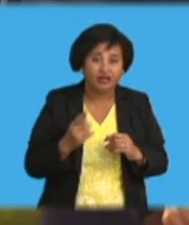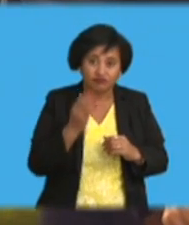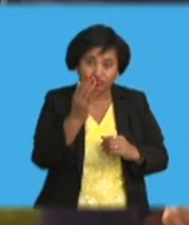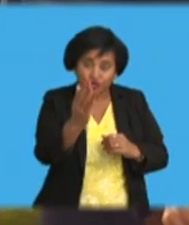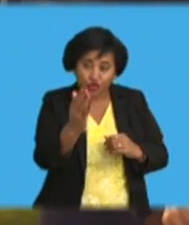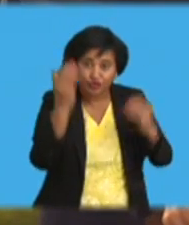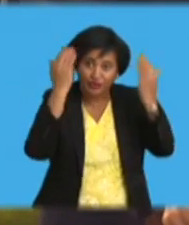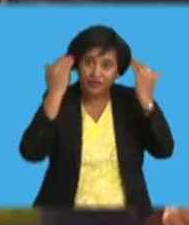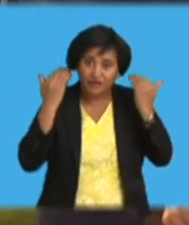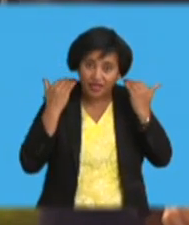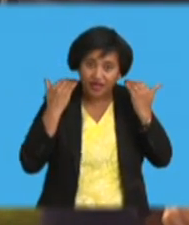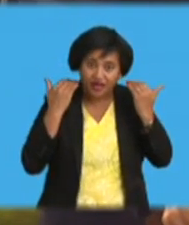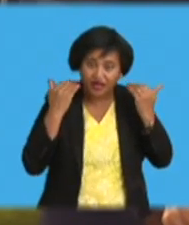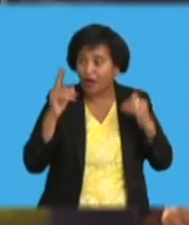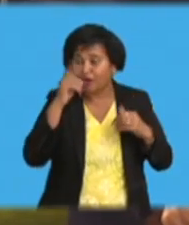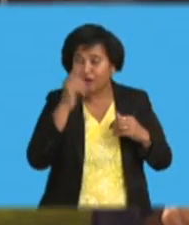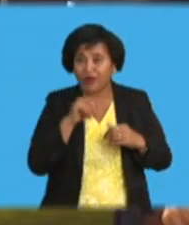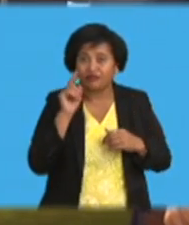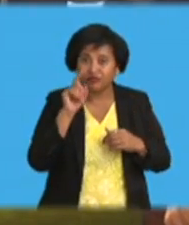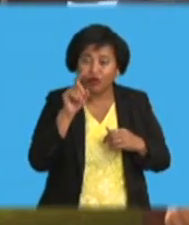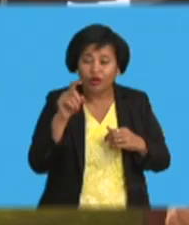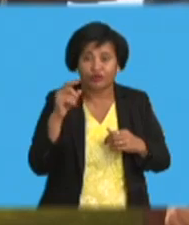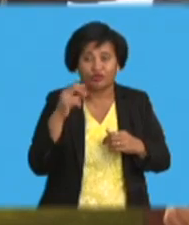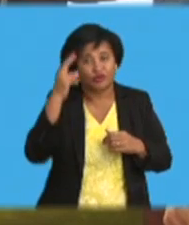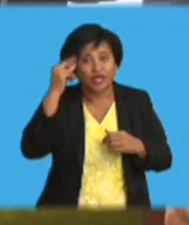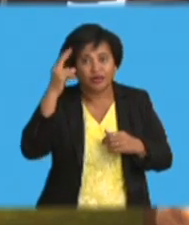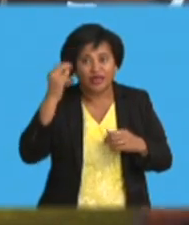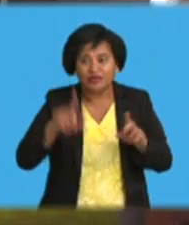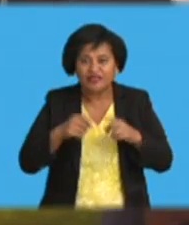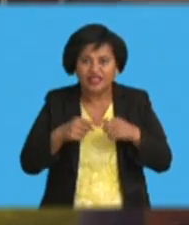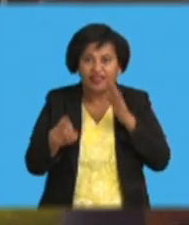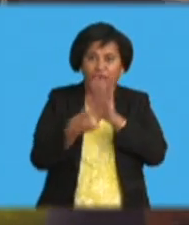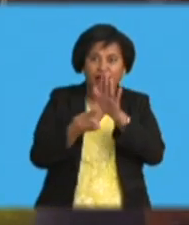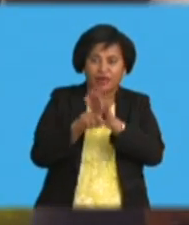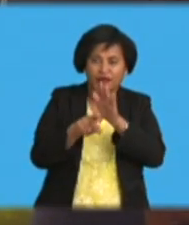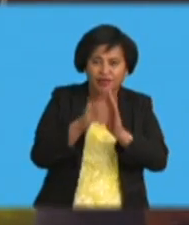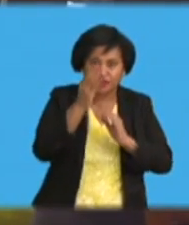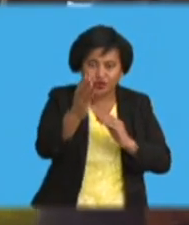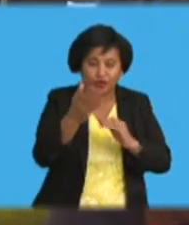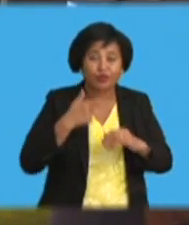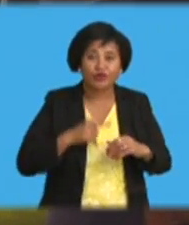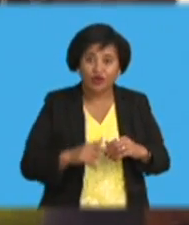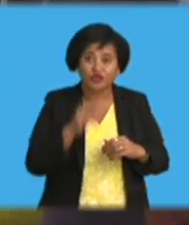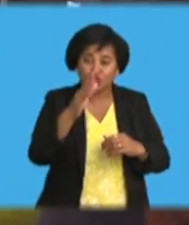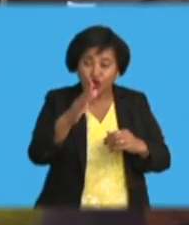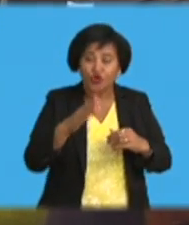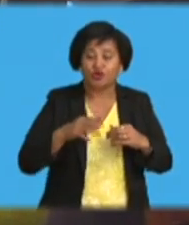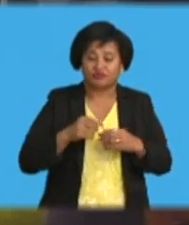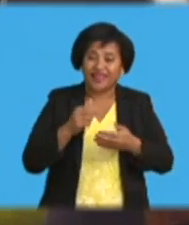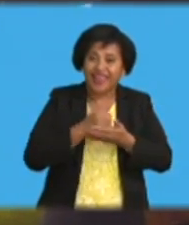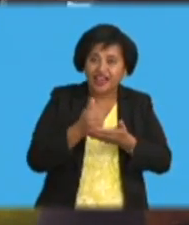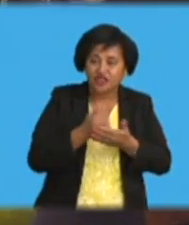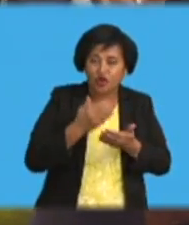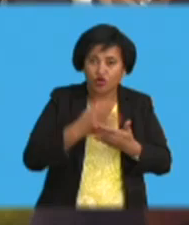subject of such personal attacks for simply doing your job. Most recently, Madam Speaker, because you exercise your legal authority, your legal